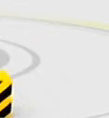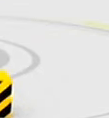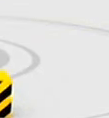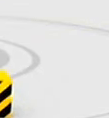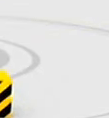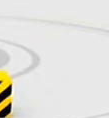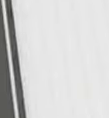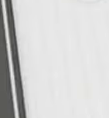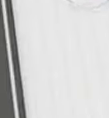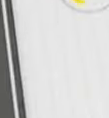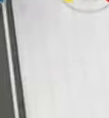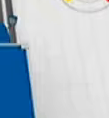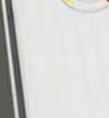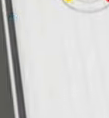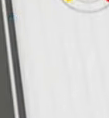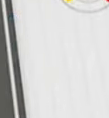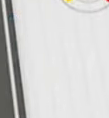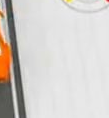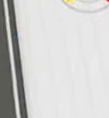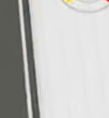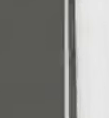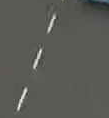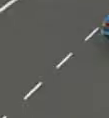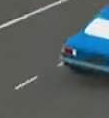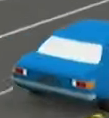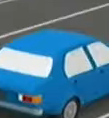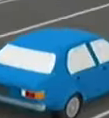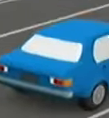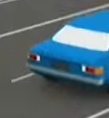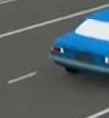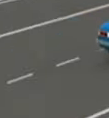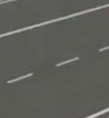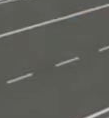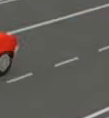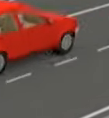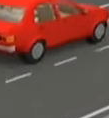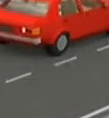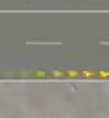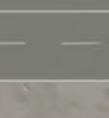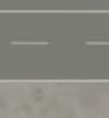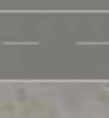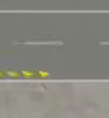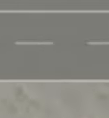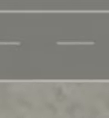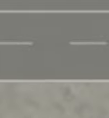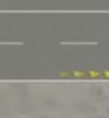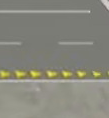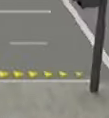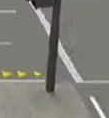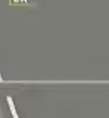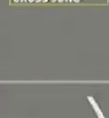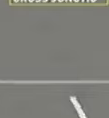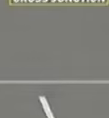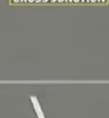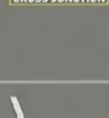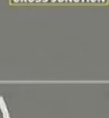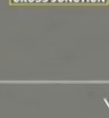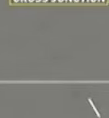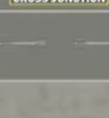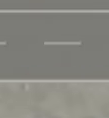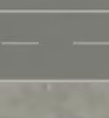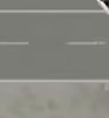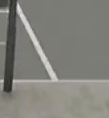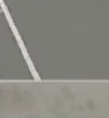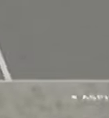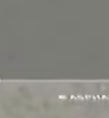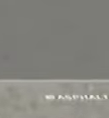save lives. Make sure you stick to speed limits. They're there to protect you and others. Slow down at high-risk areas like